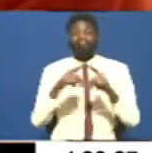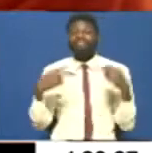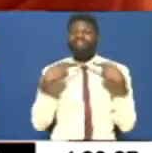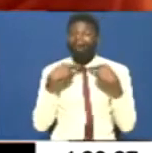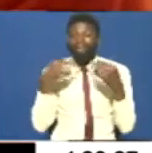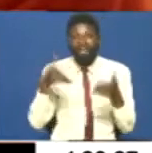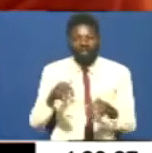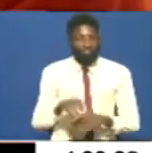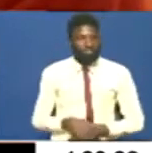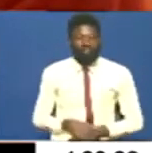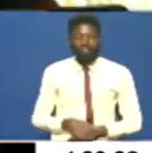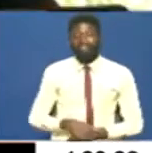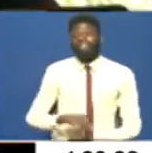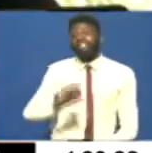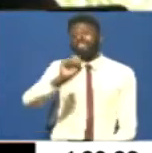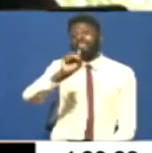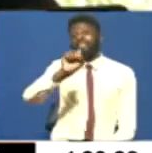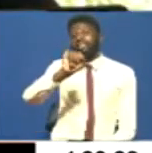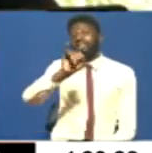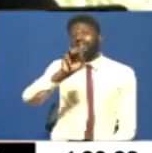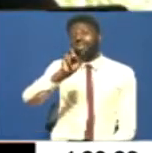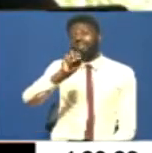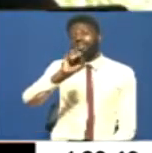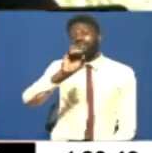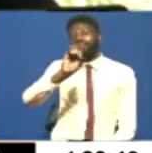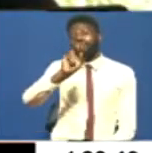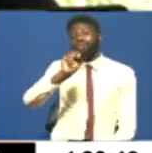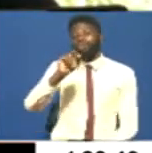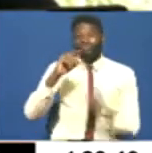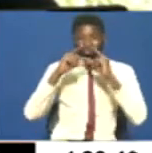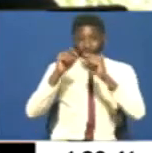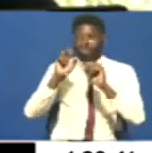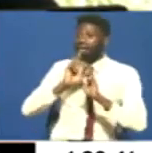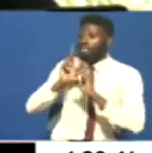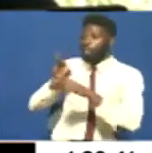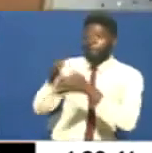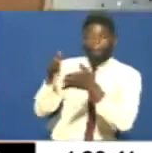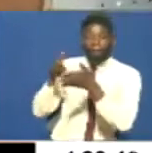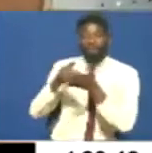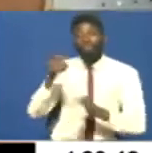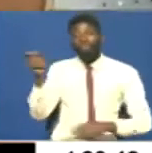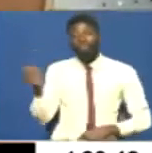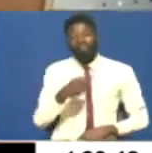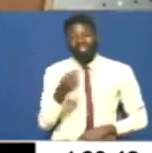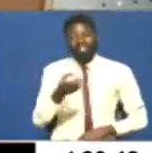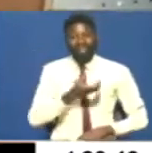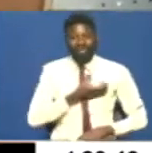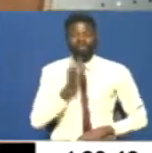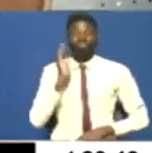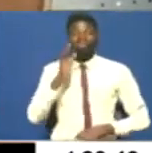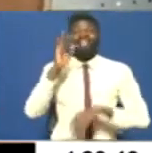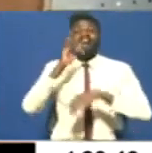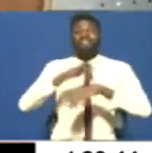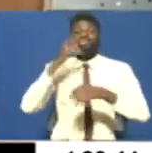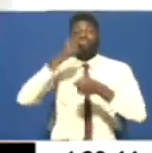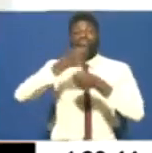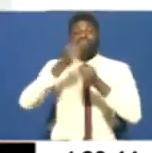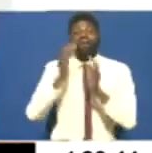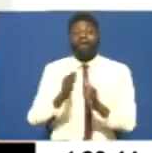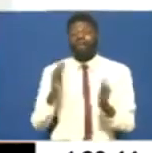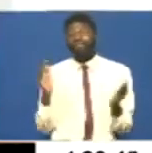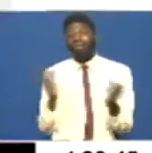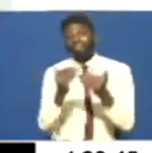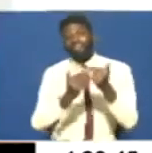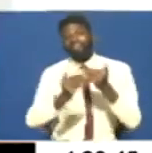to Chelugui, the move to bar the wages councils would have a negative implications on workers' welfare in the coming days.